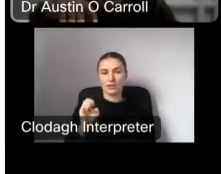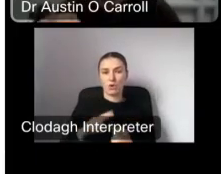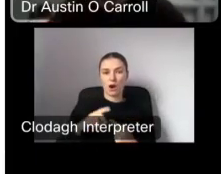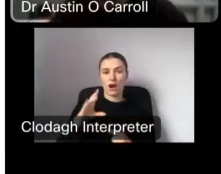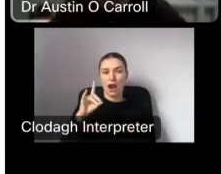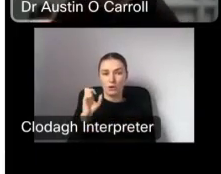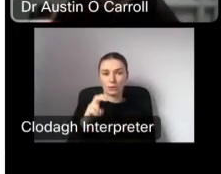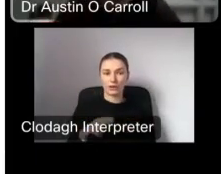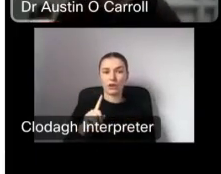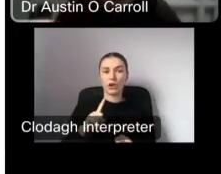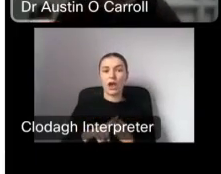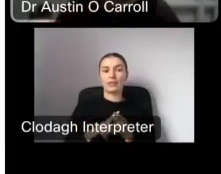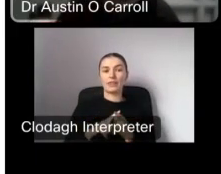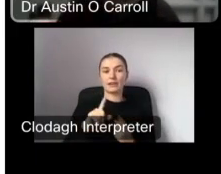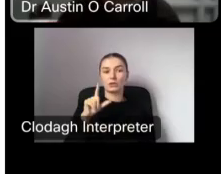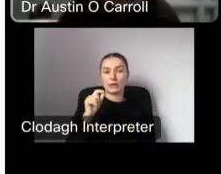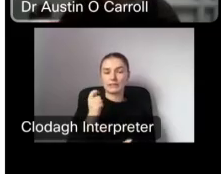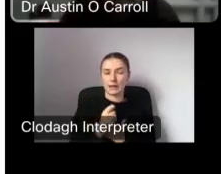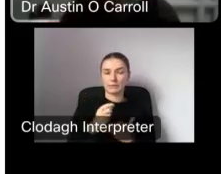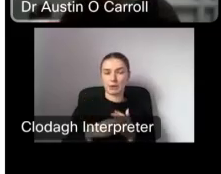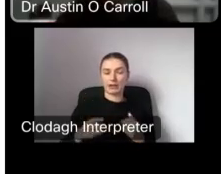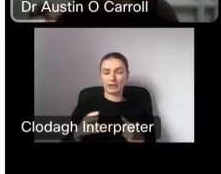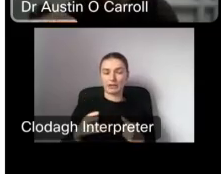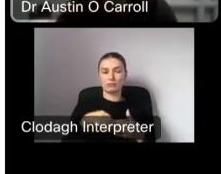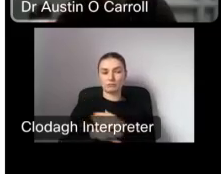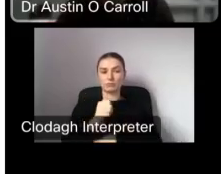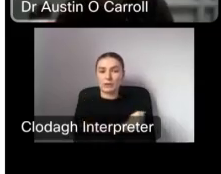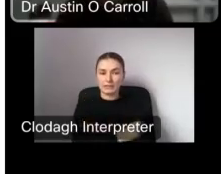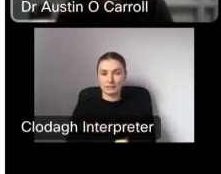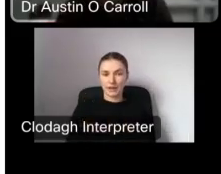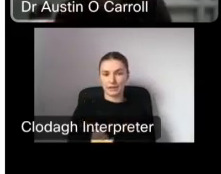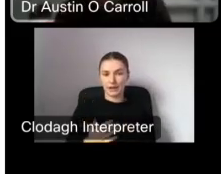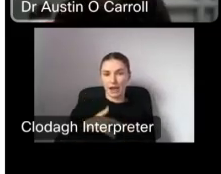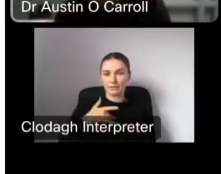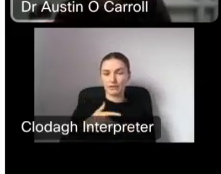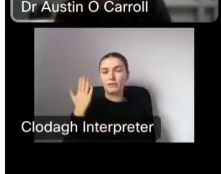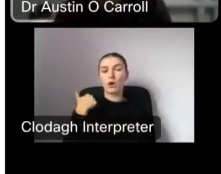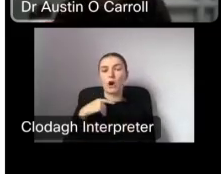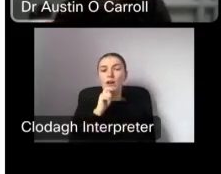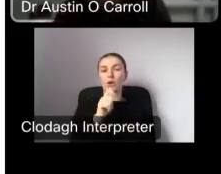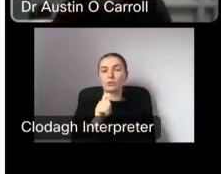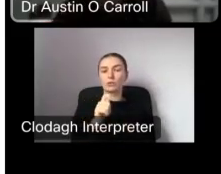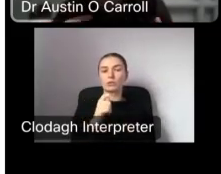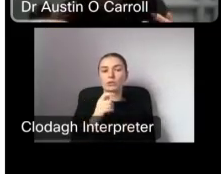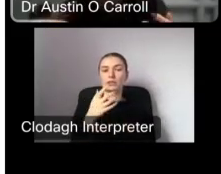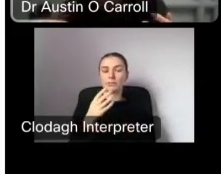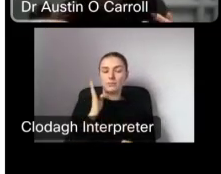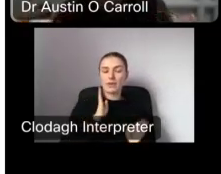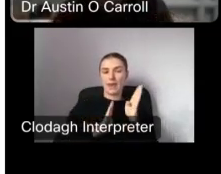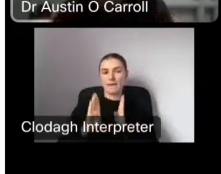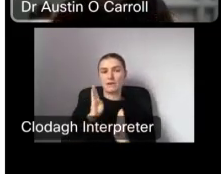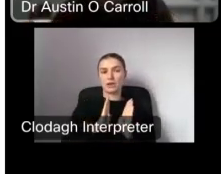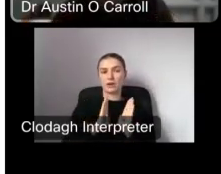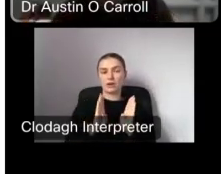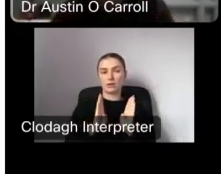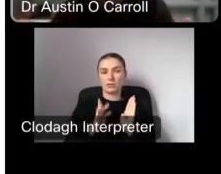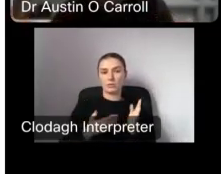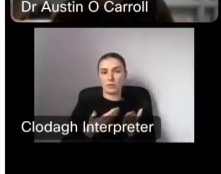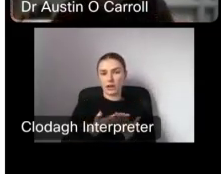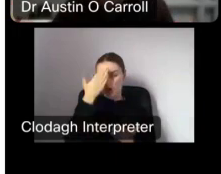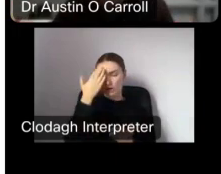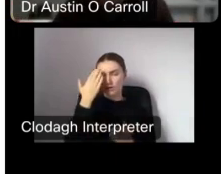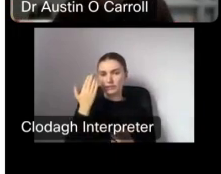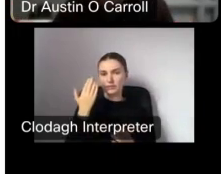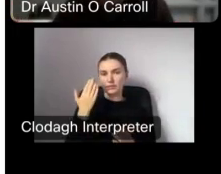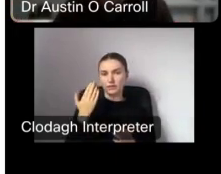to have been incarcerated at one time of their life. I told you before about, that the behavior we learn as